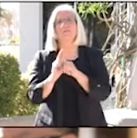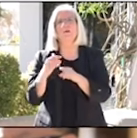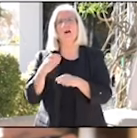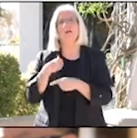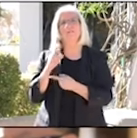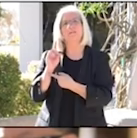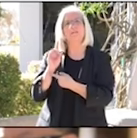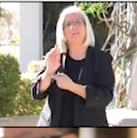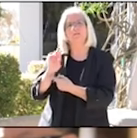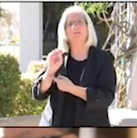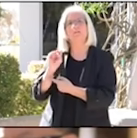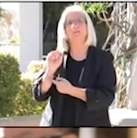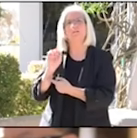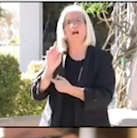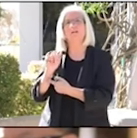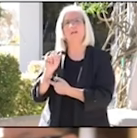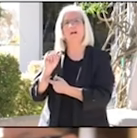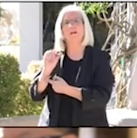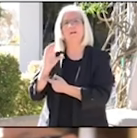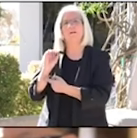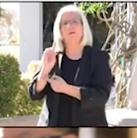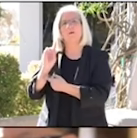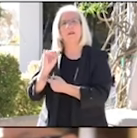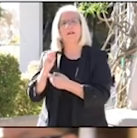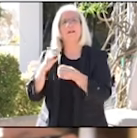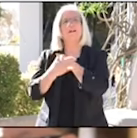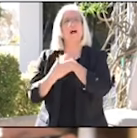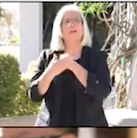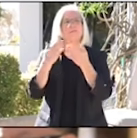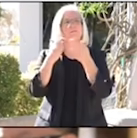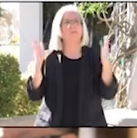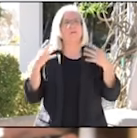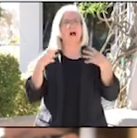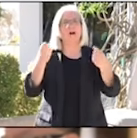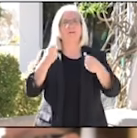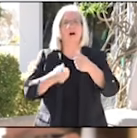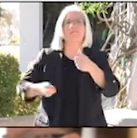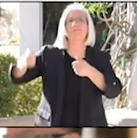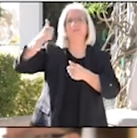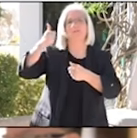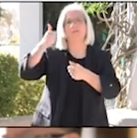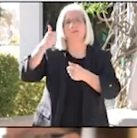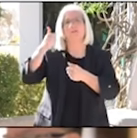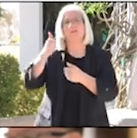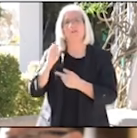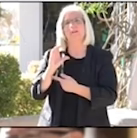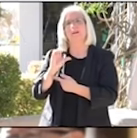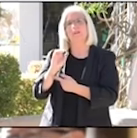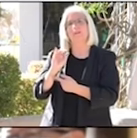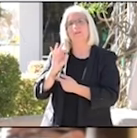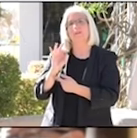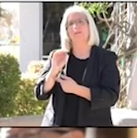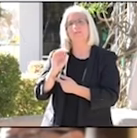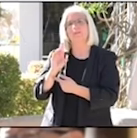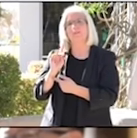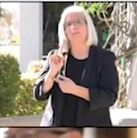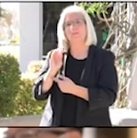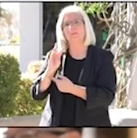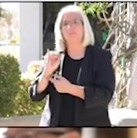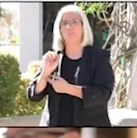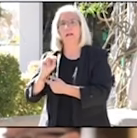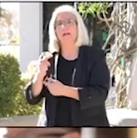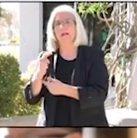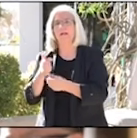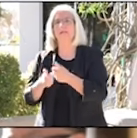our County Public Health Officer, Dr. Clifford Wang, Chair of the Department of Medicine at Valley Medical Center, Elizabeth